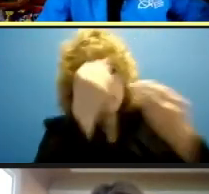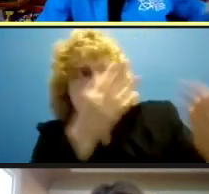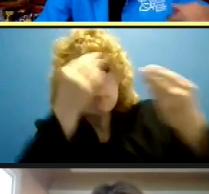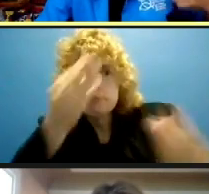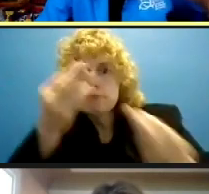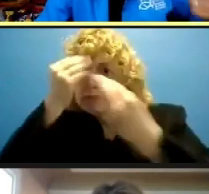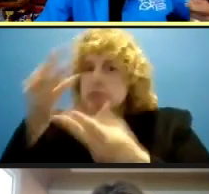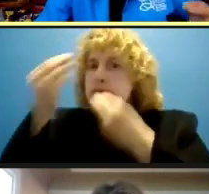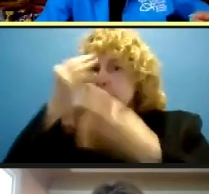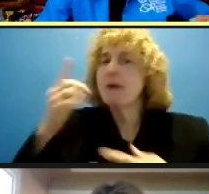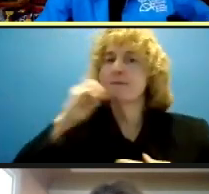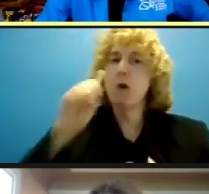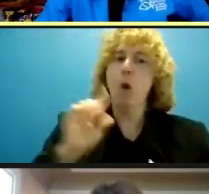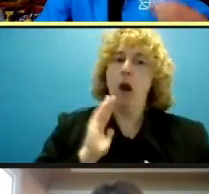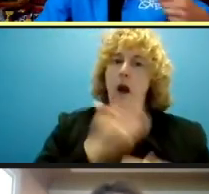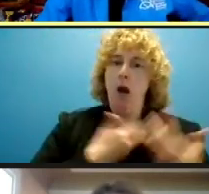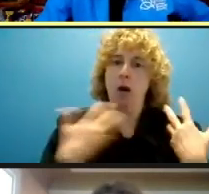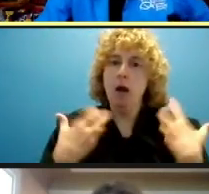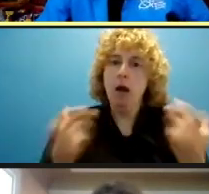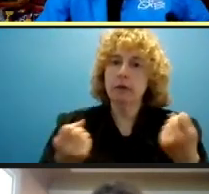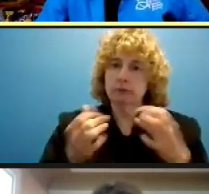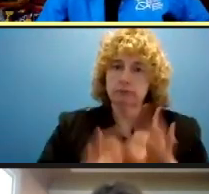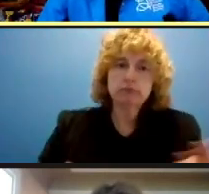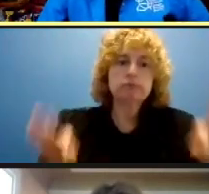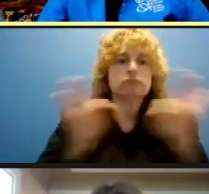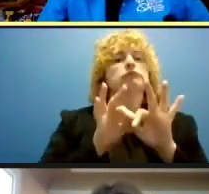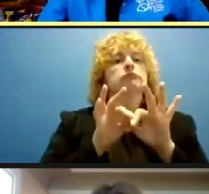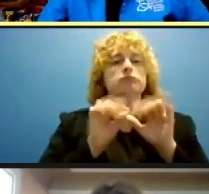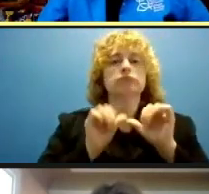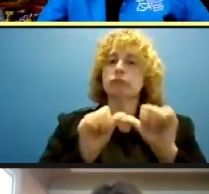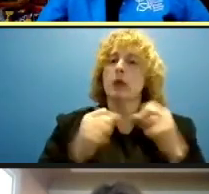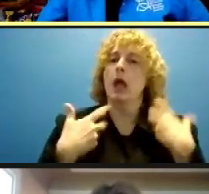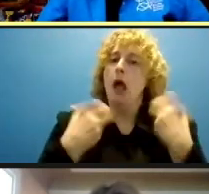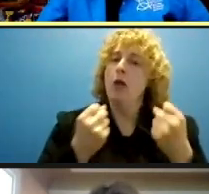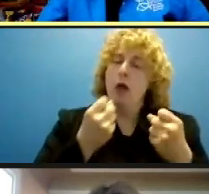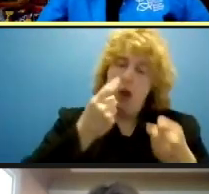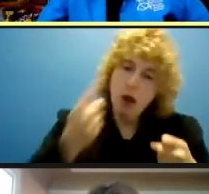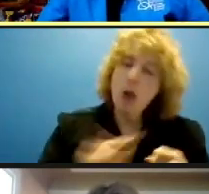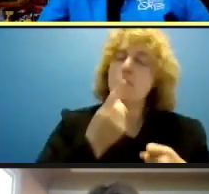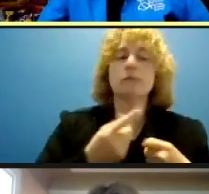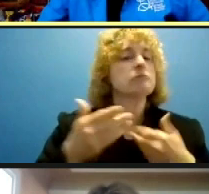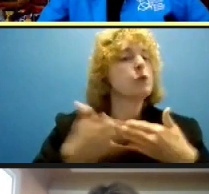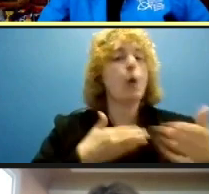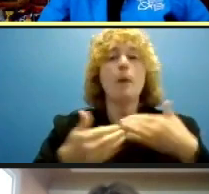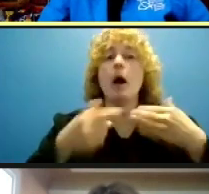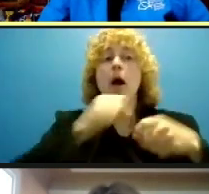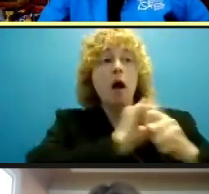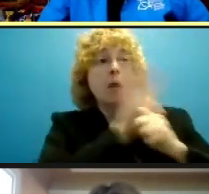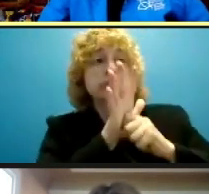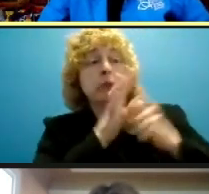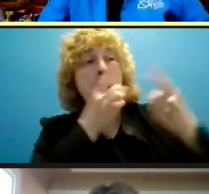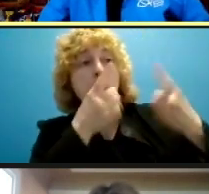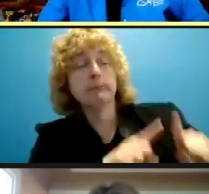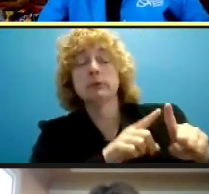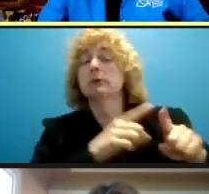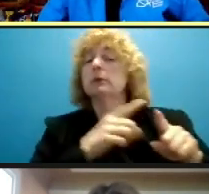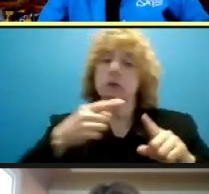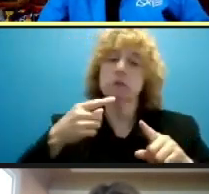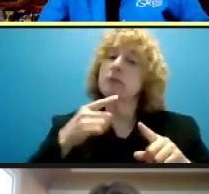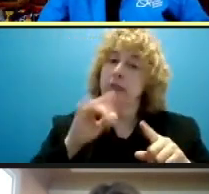all the time that enables us to be healthier when pandemics like a COVID hit us and it has hit us,